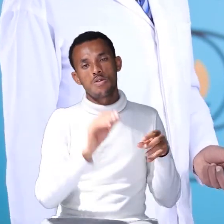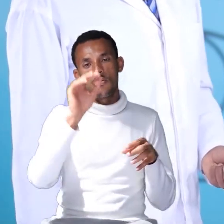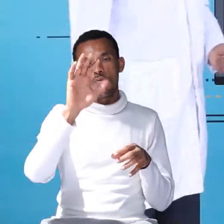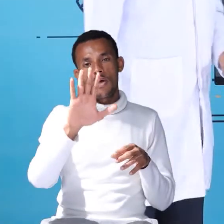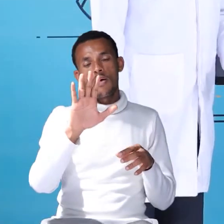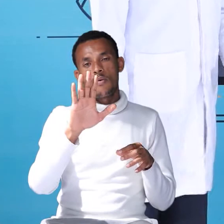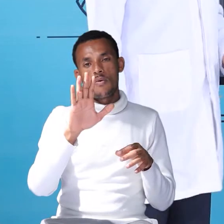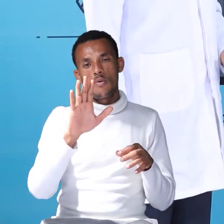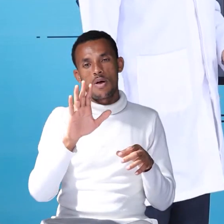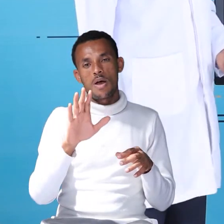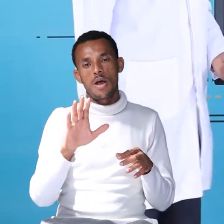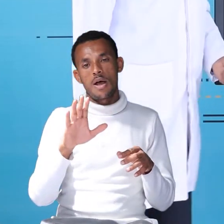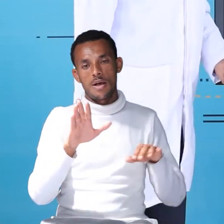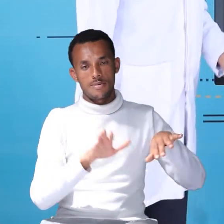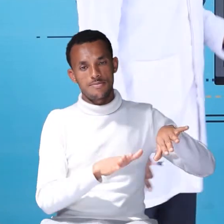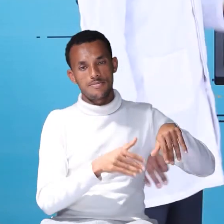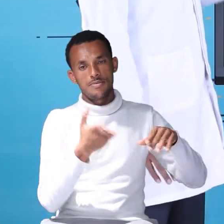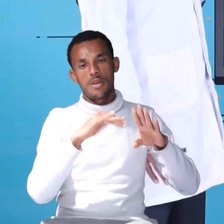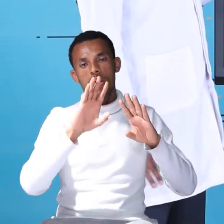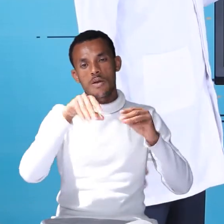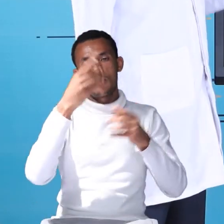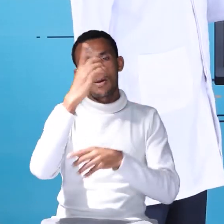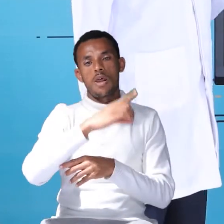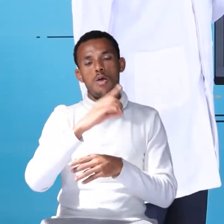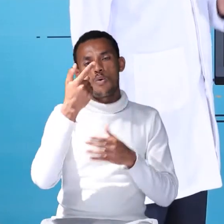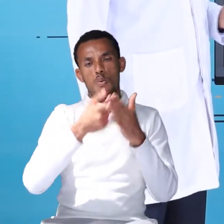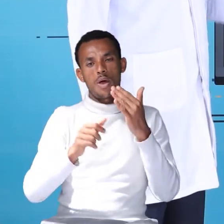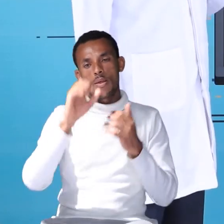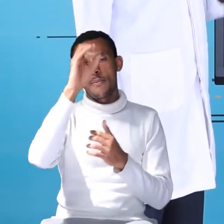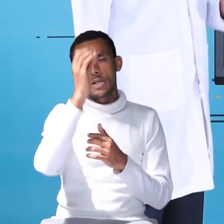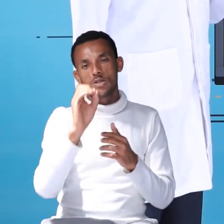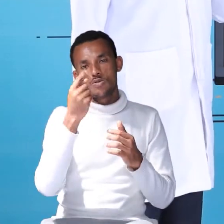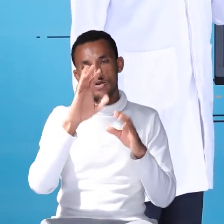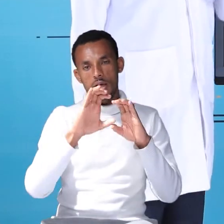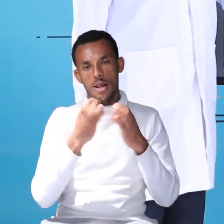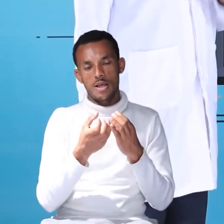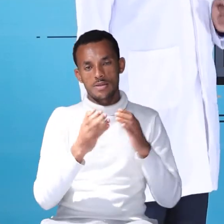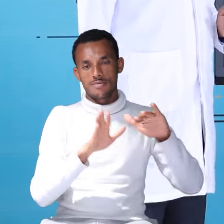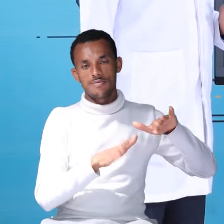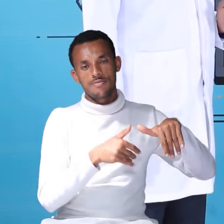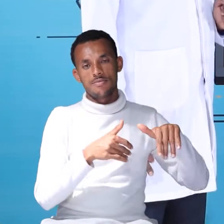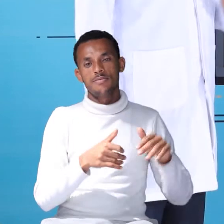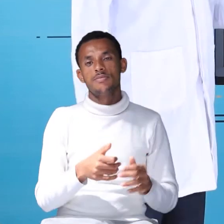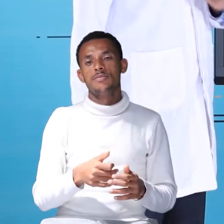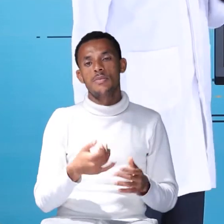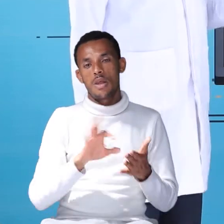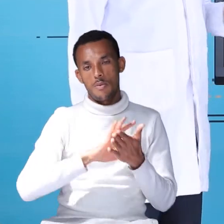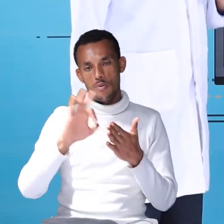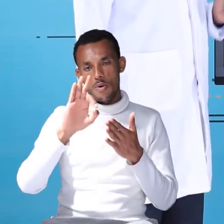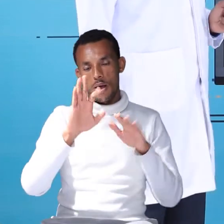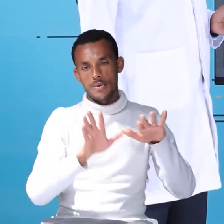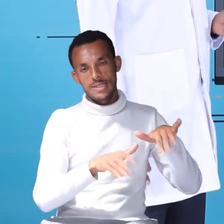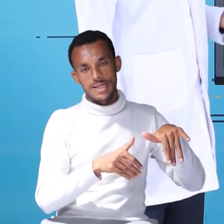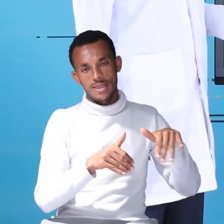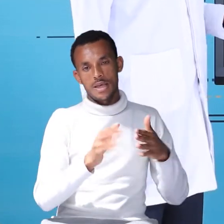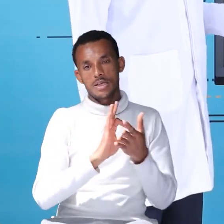from them were absent in a given day. What percent of the class was absent? Number of absentees can